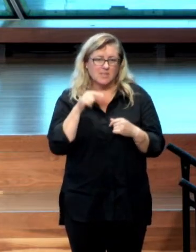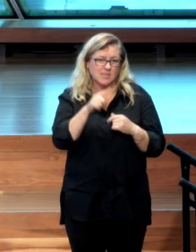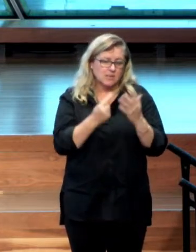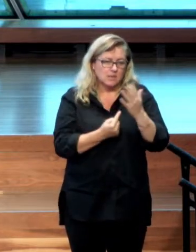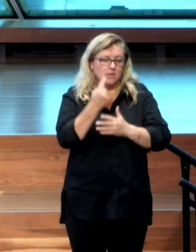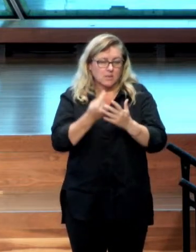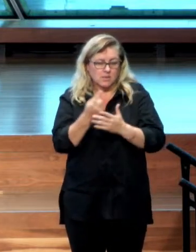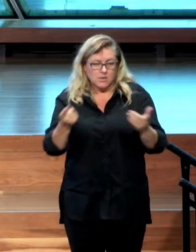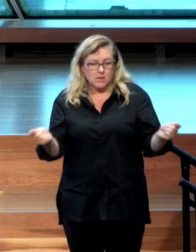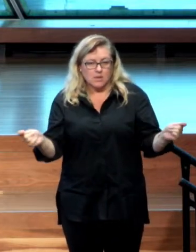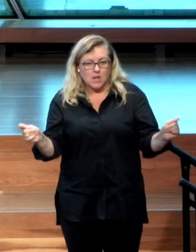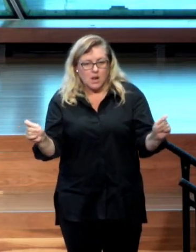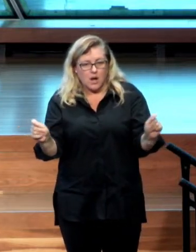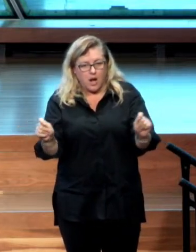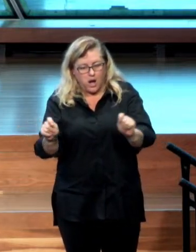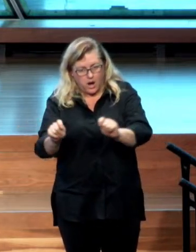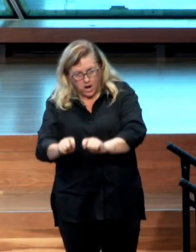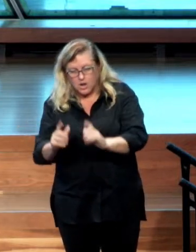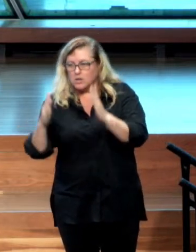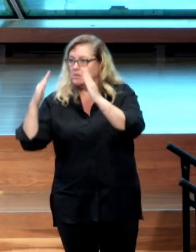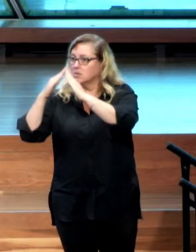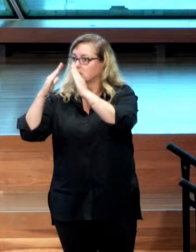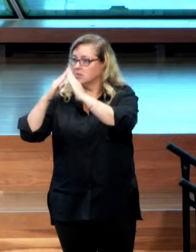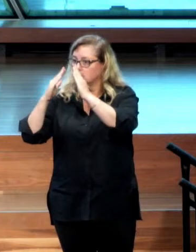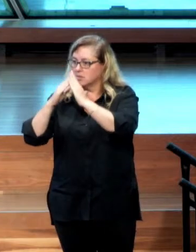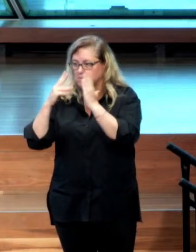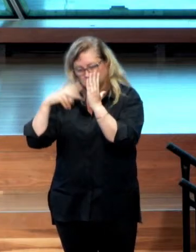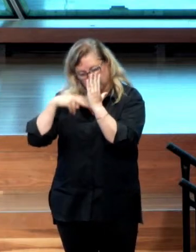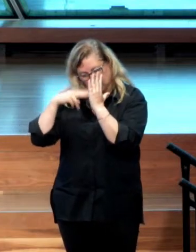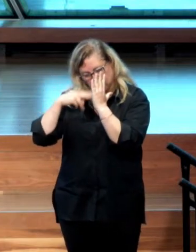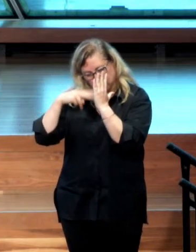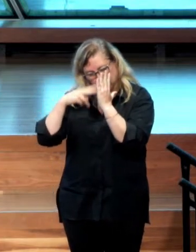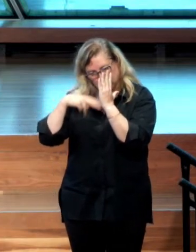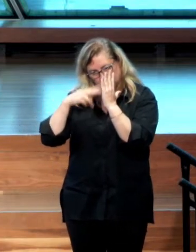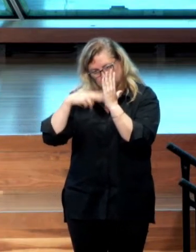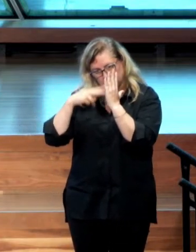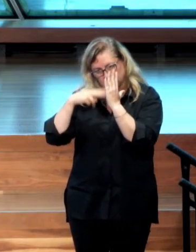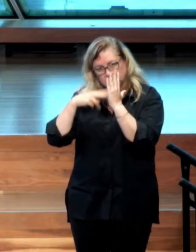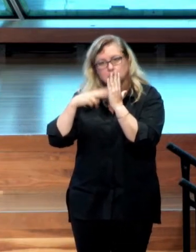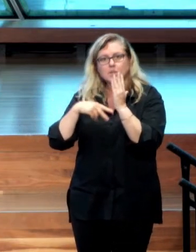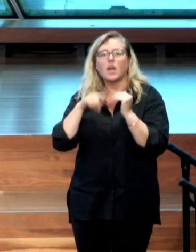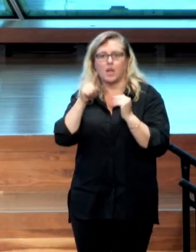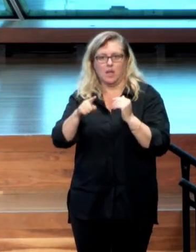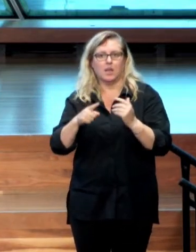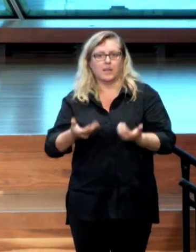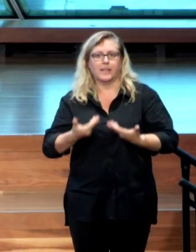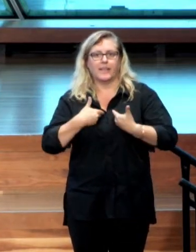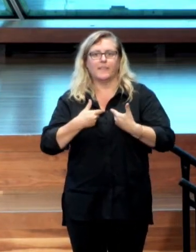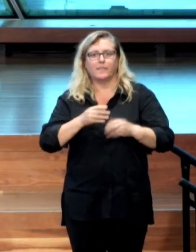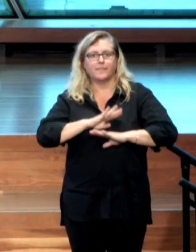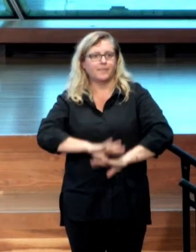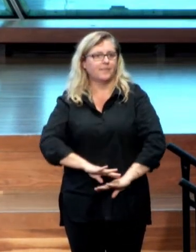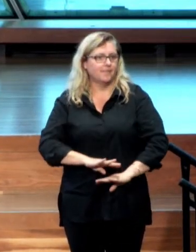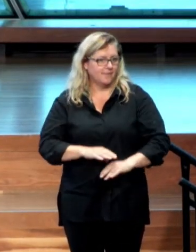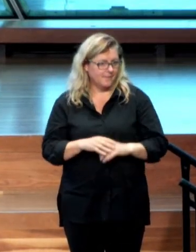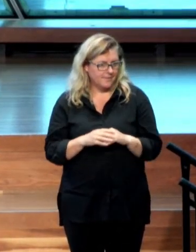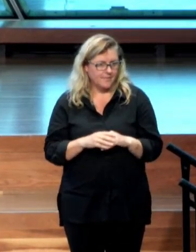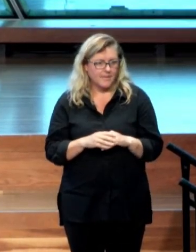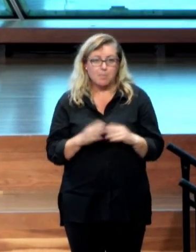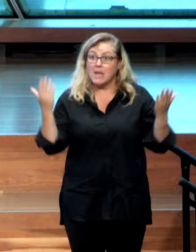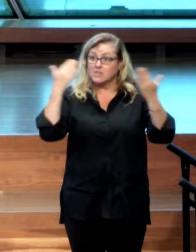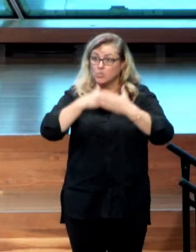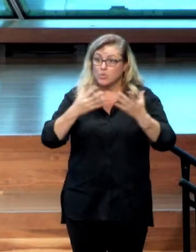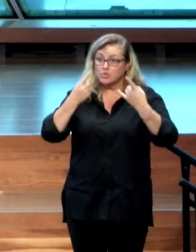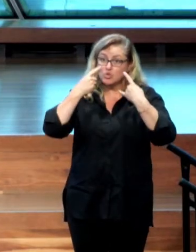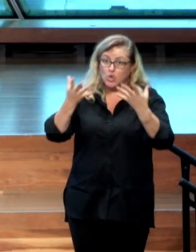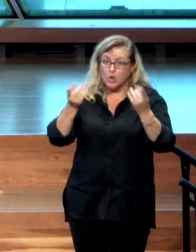dark days, shut in our homes, reading brought much needed solace. But as tonight also shows,